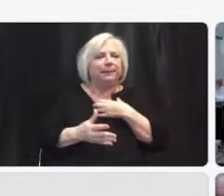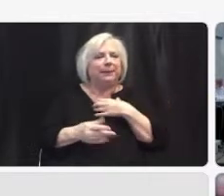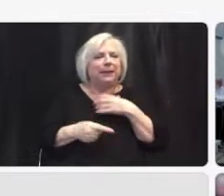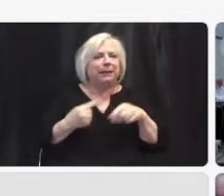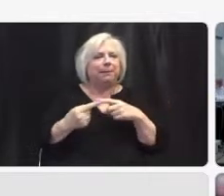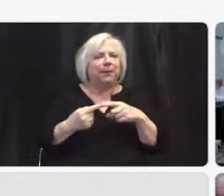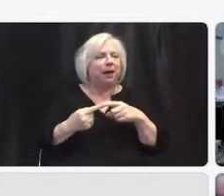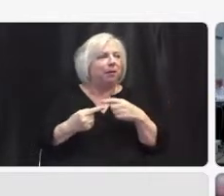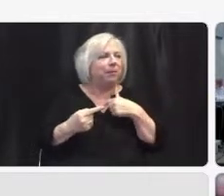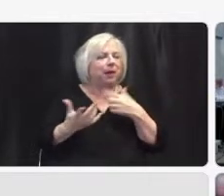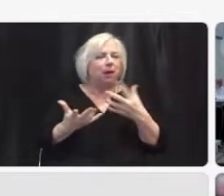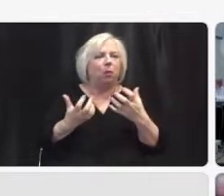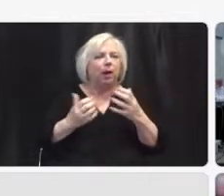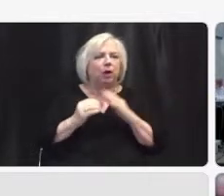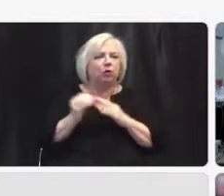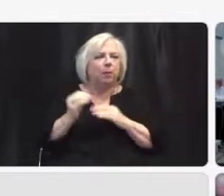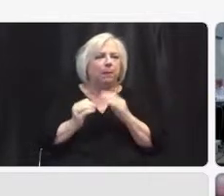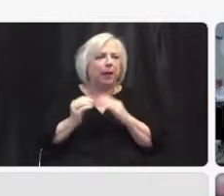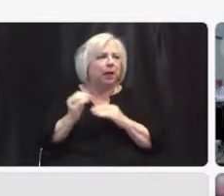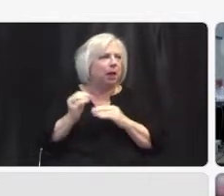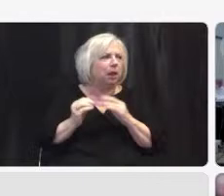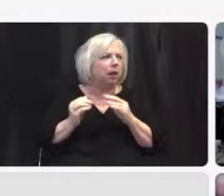my wanting to construct a